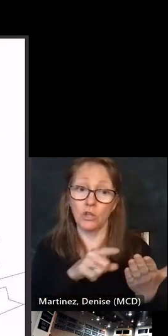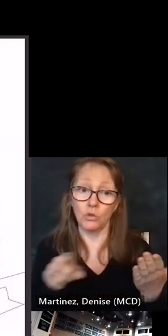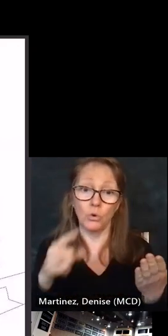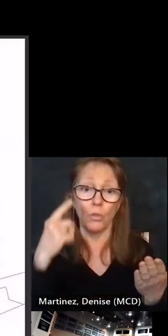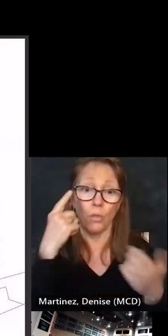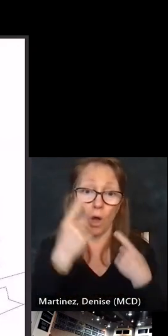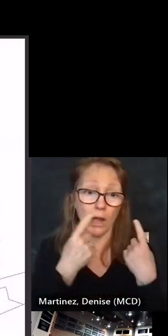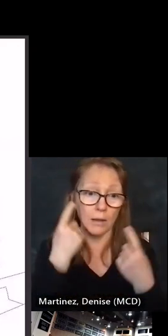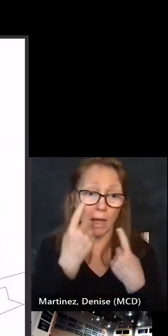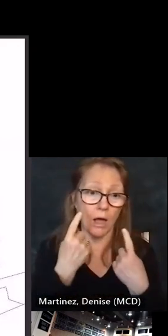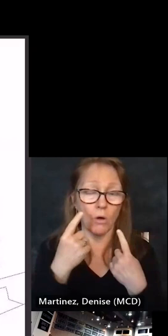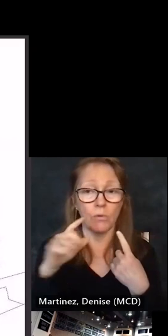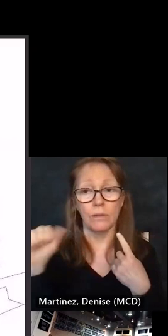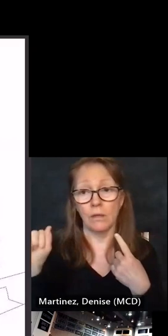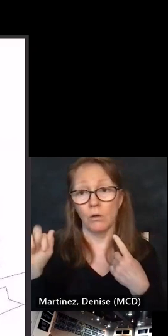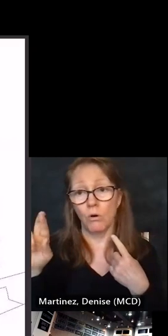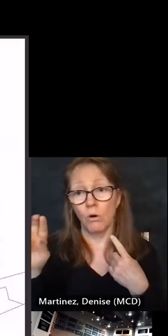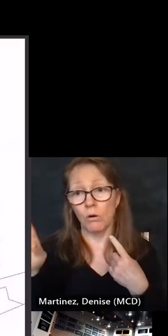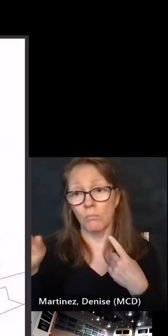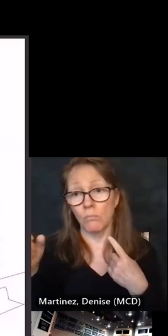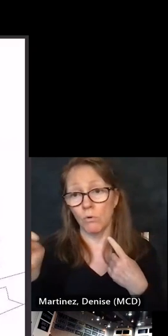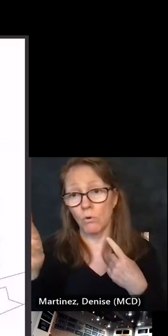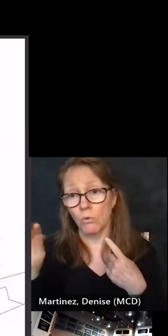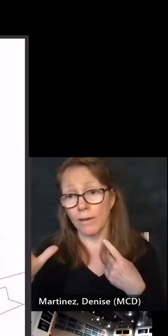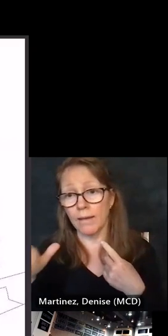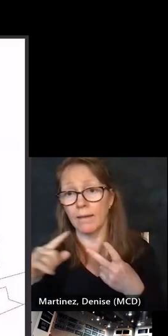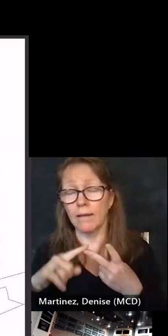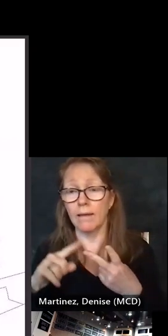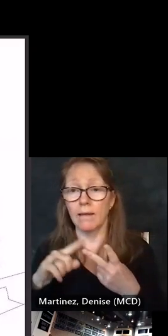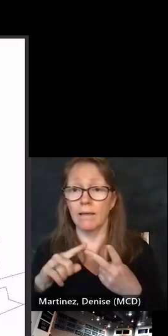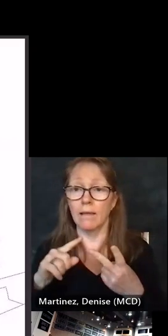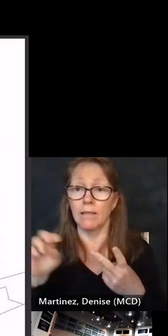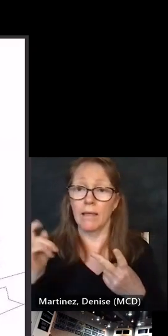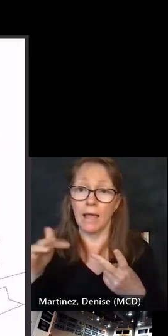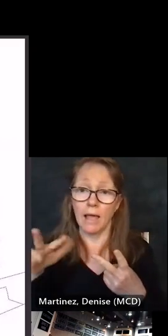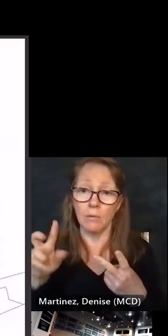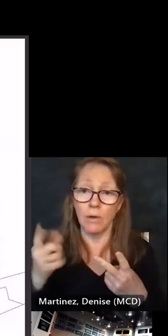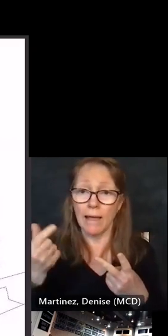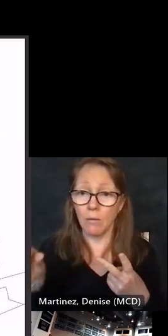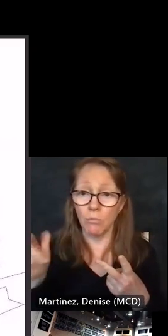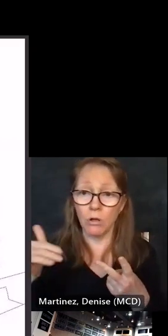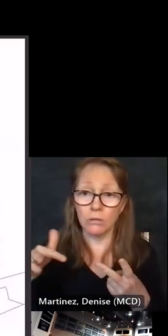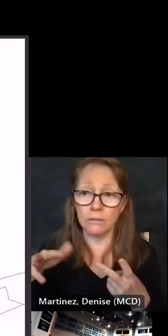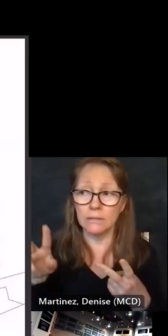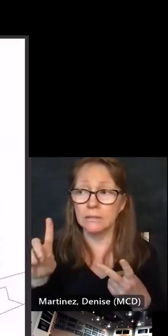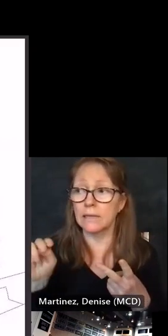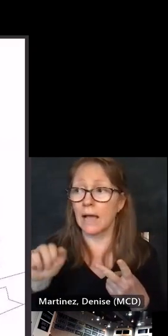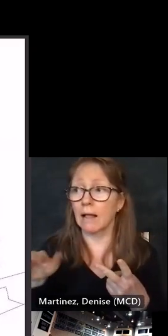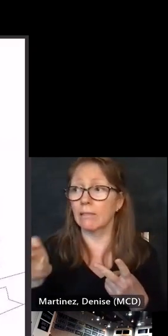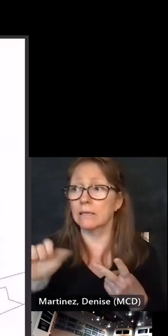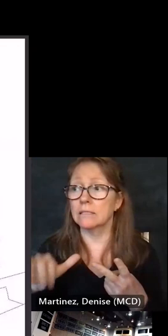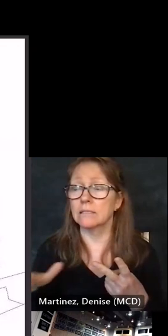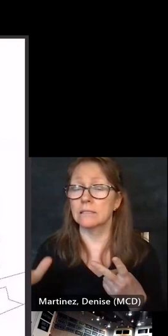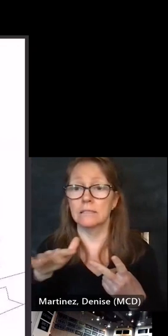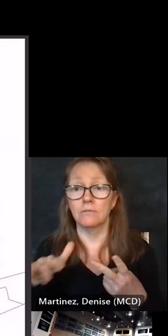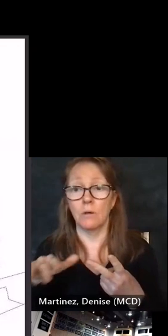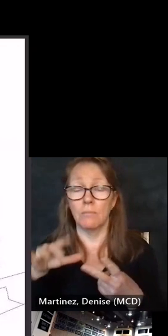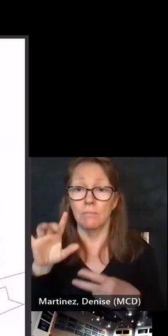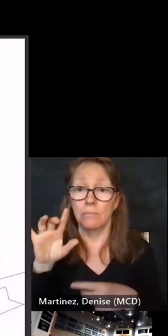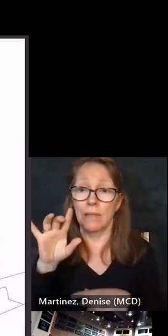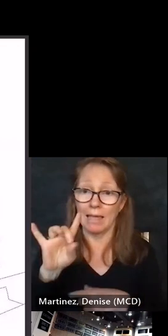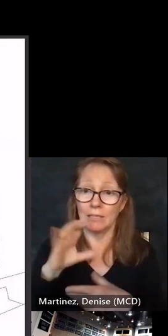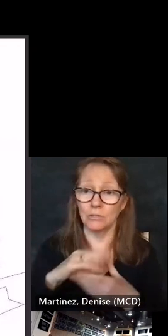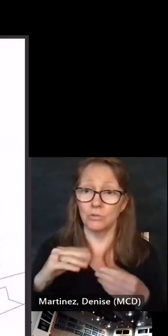Arborway, the connection, the Emerald Necklace. You brought the building back from 8 stories to maybe a 3-story height,